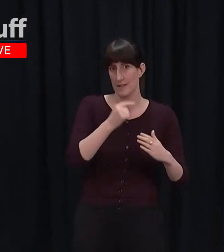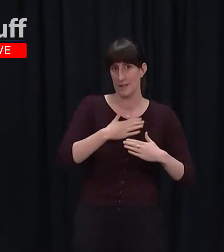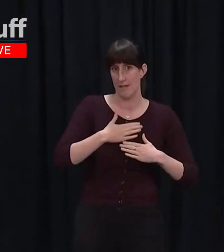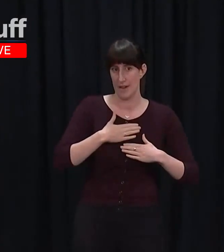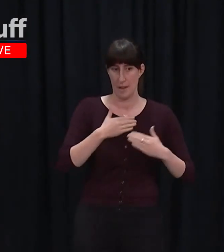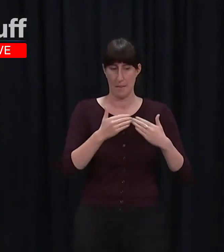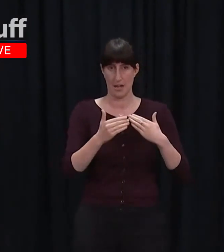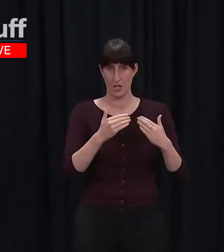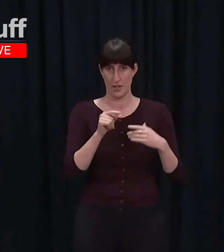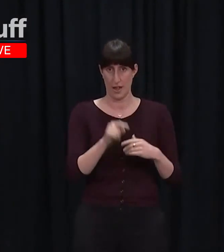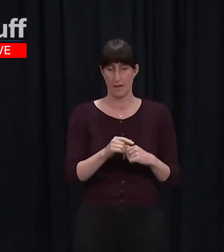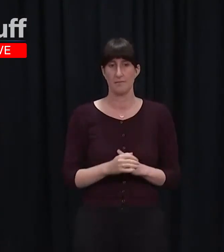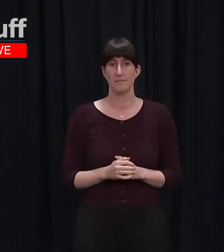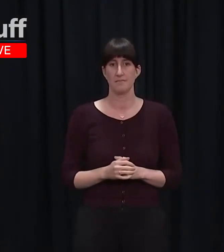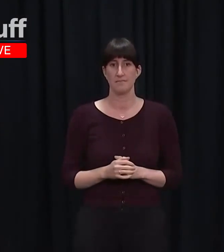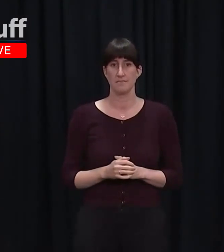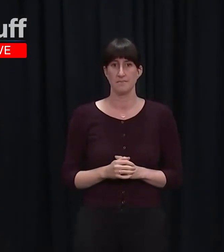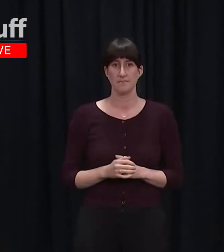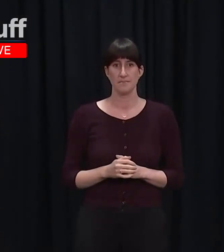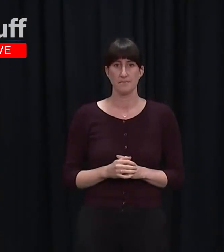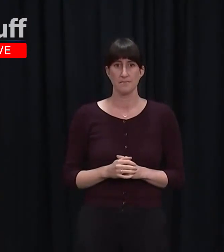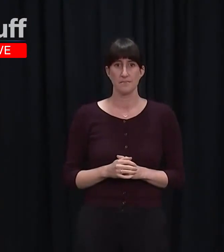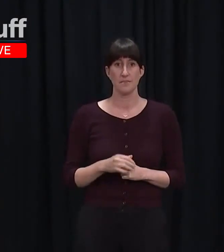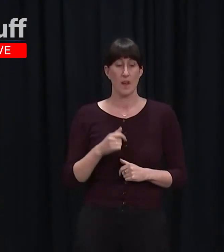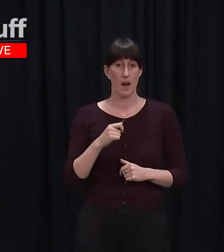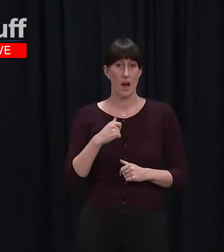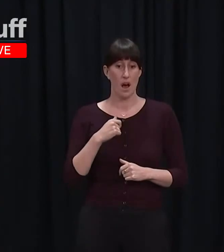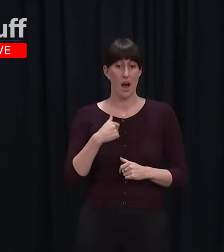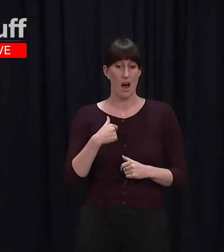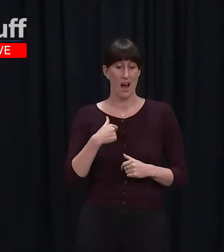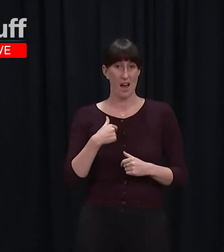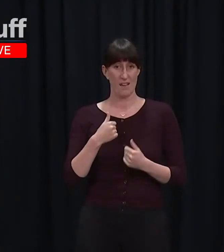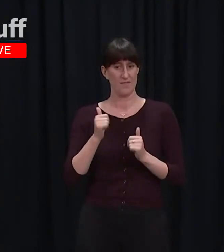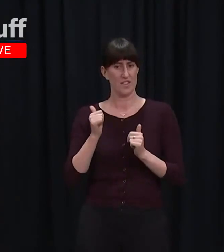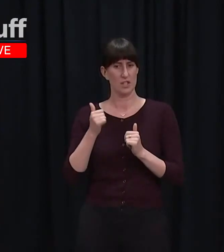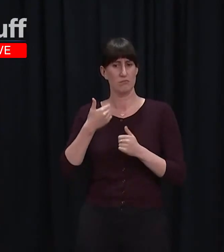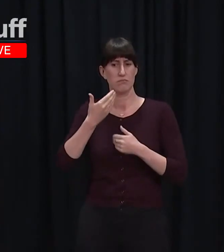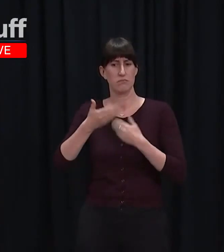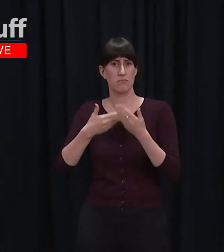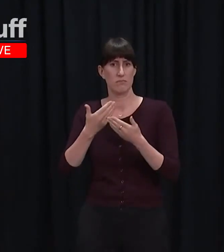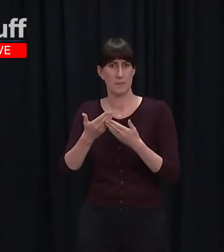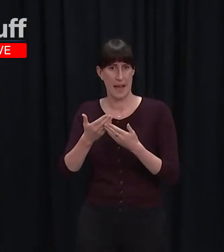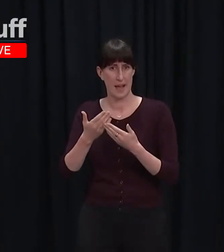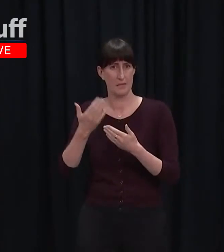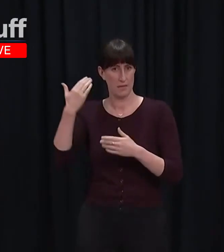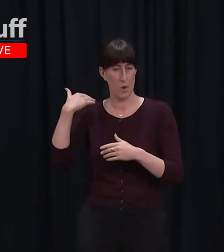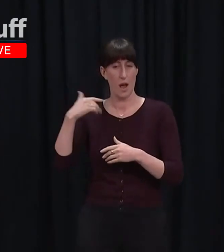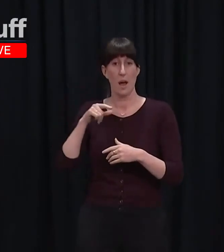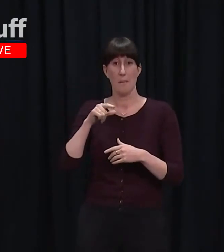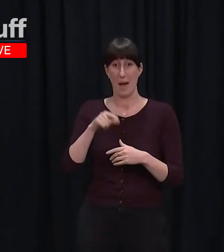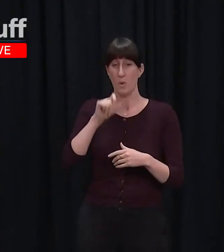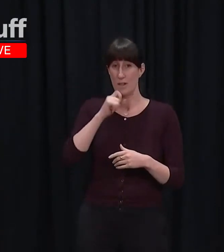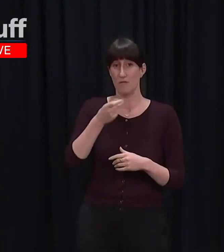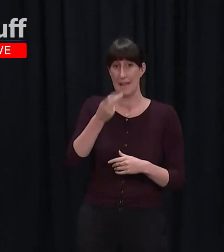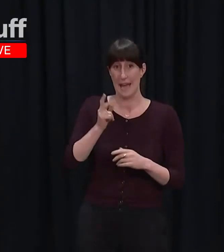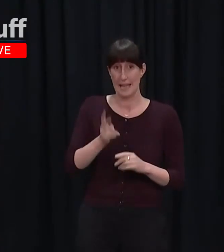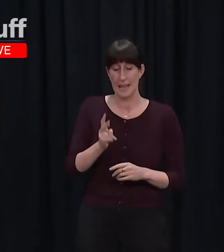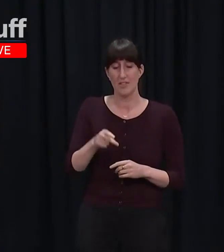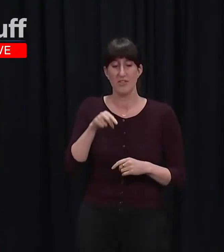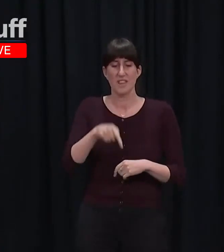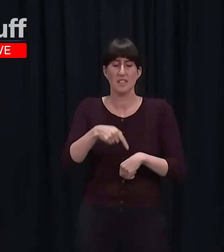in their own homes. I did provide some further detail on that, but this is an interim approach at the moment. So saying, there are